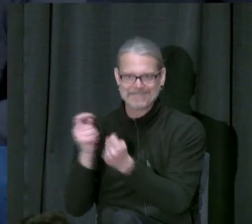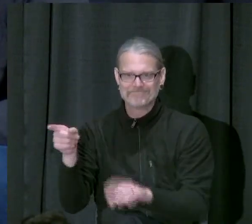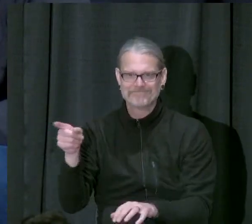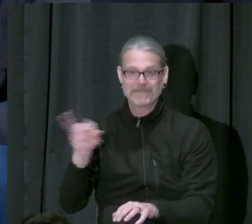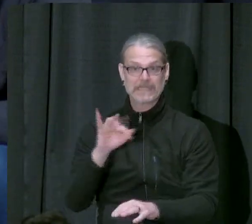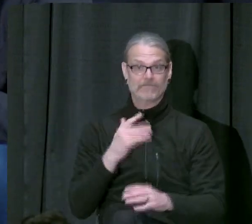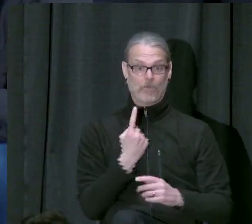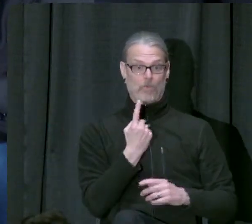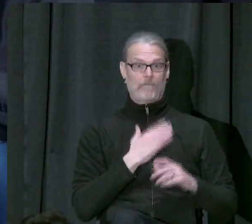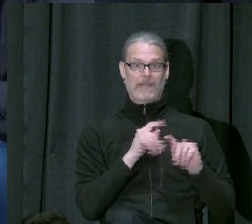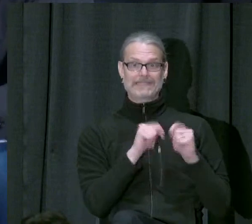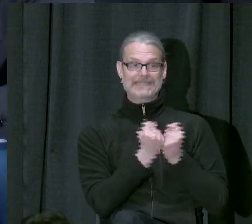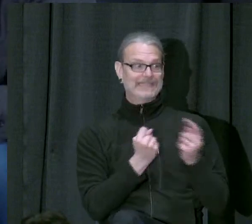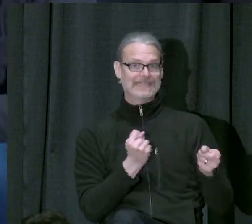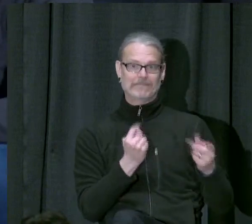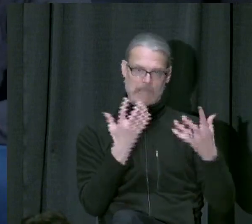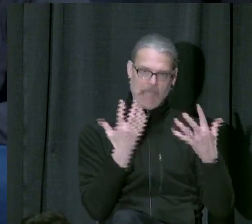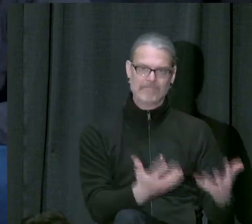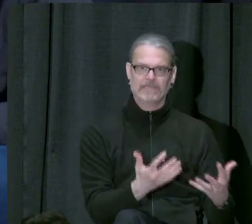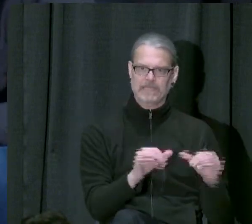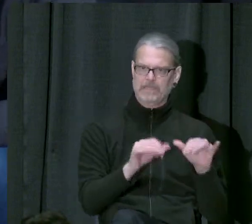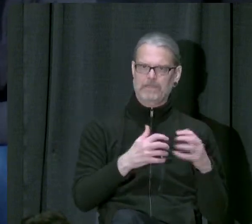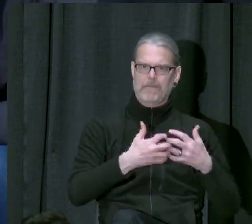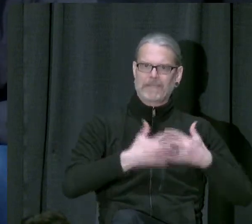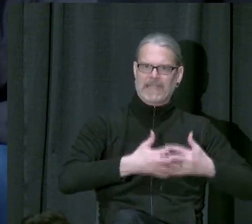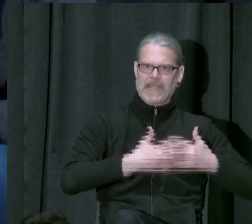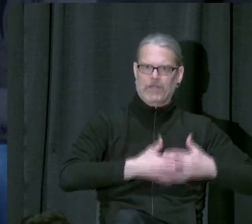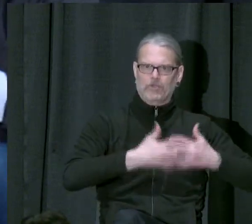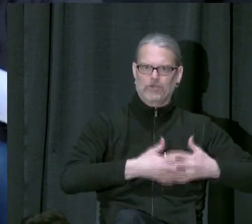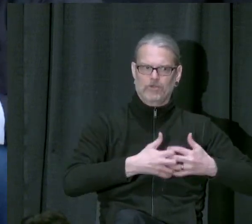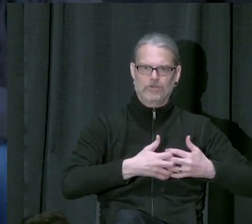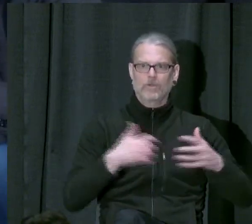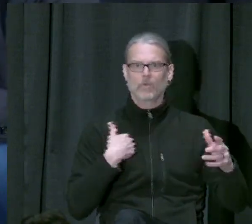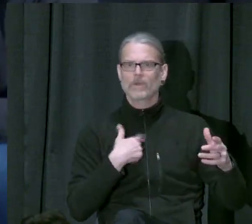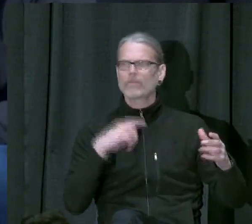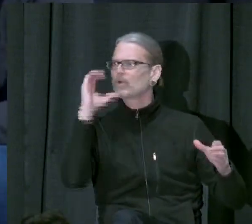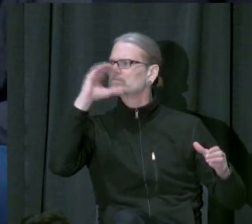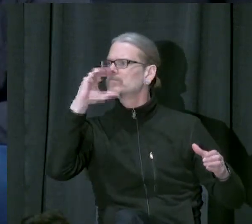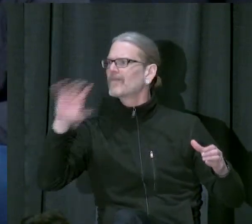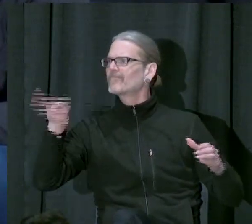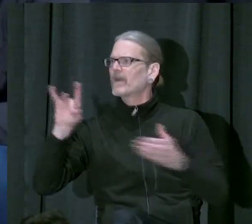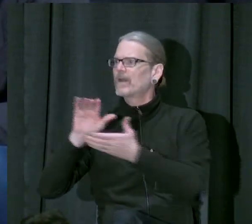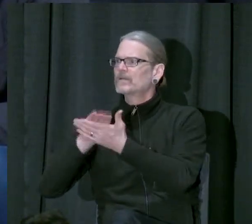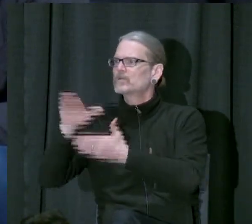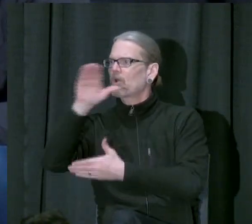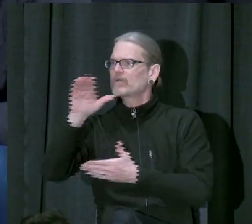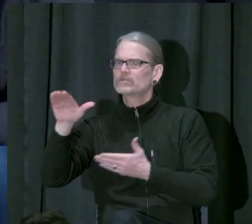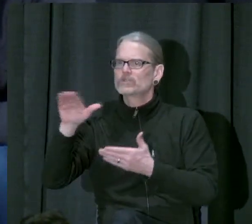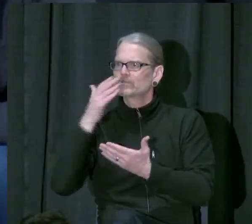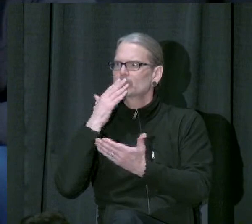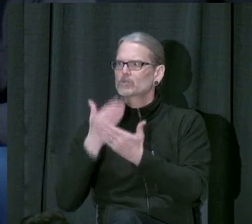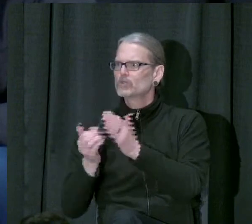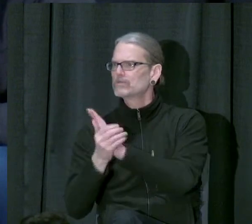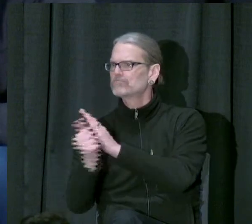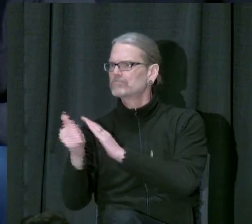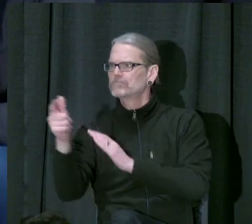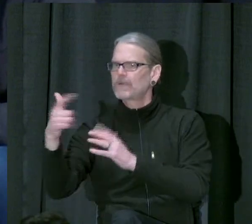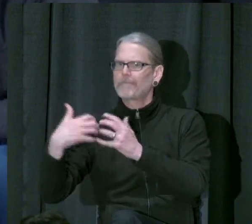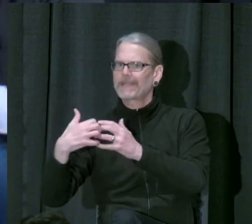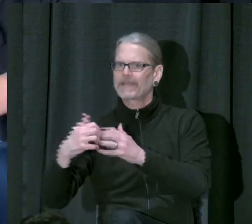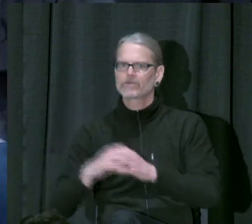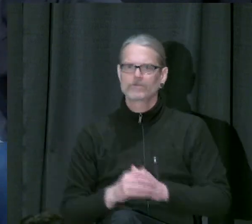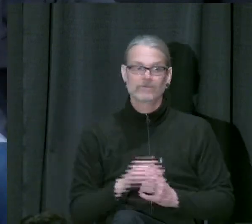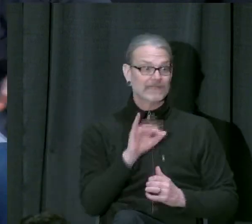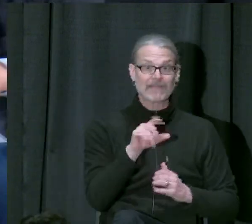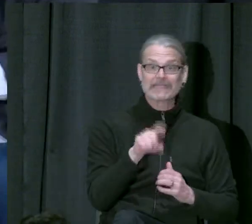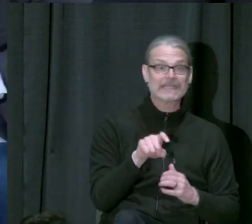that's heavy mechanical centric, we can find schools that are very good at mechanical. If they need some other disciplines of engineering,